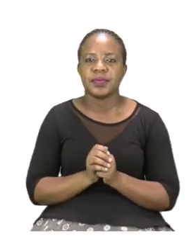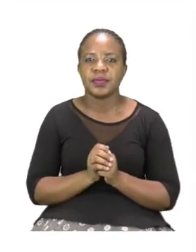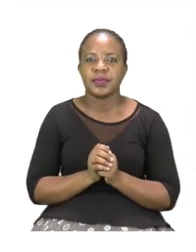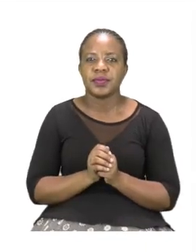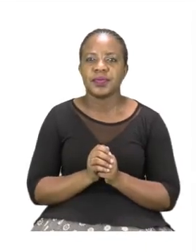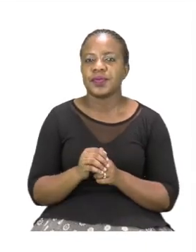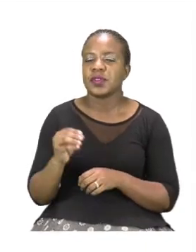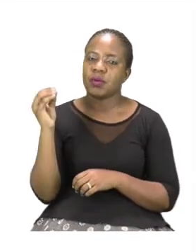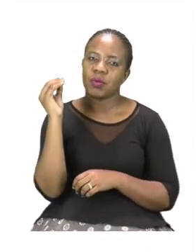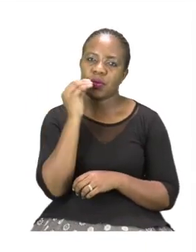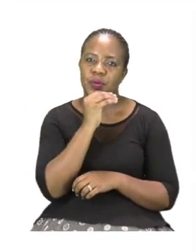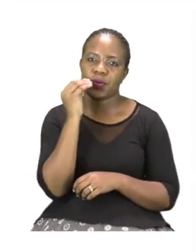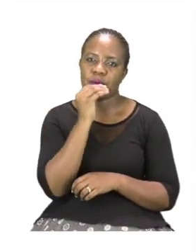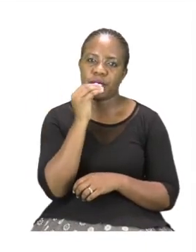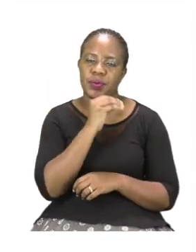food,